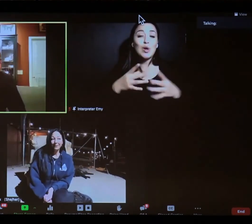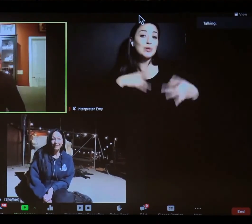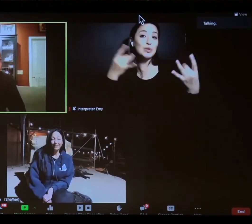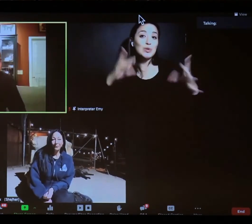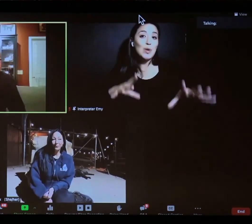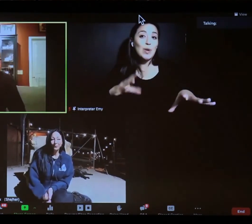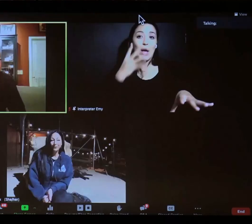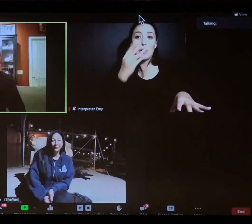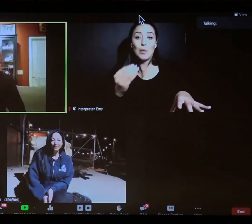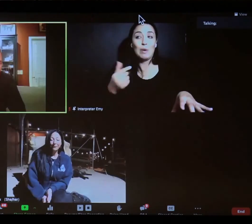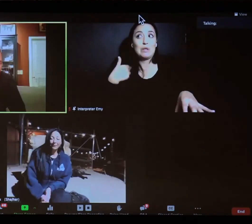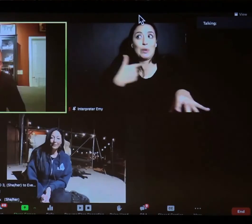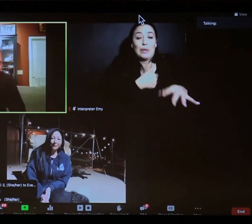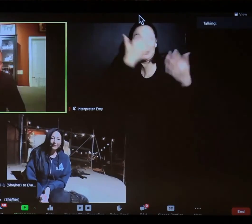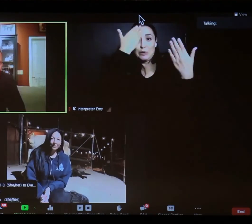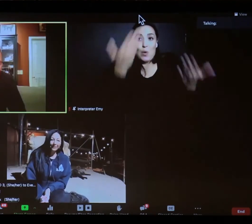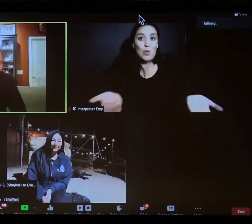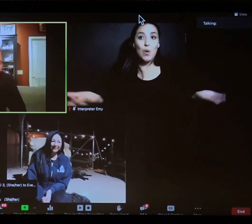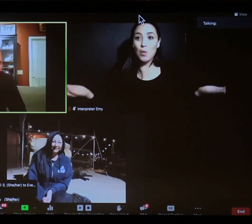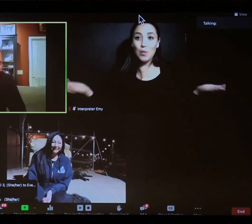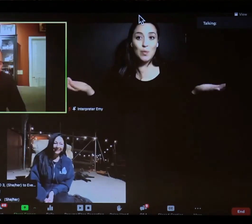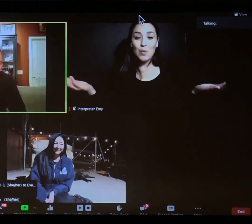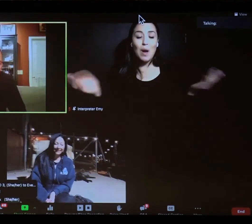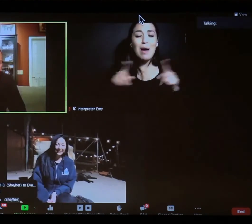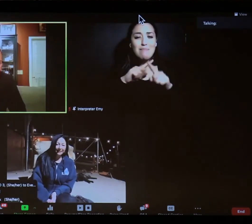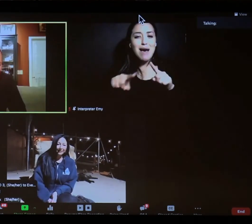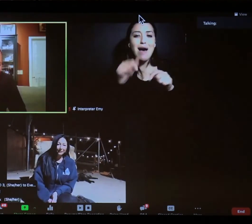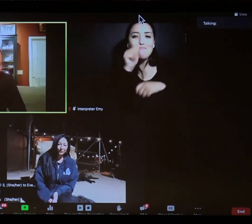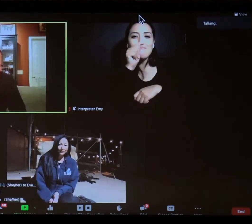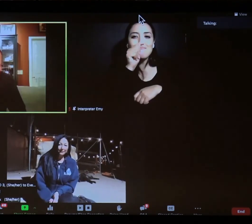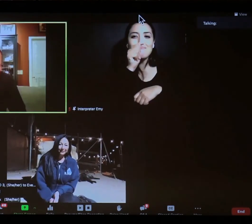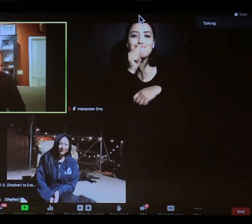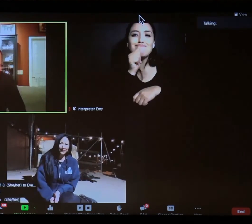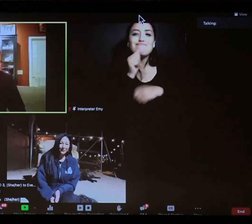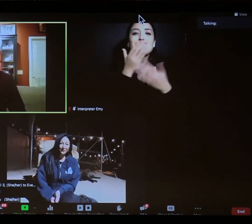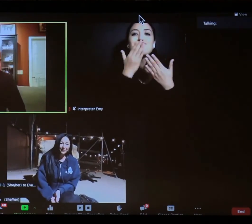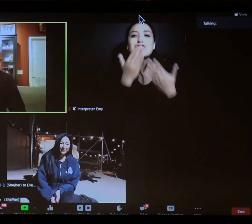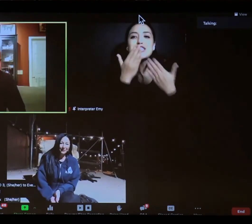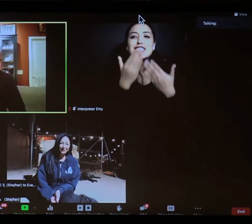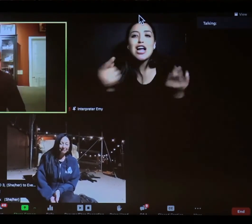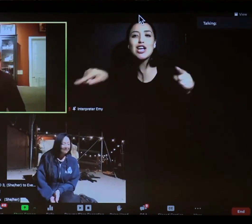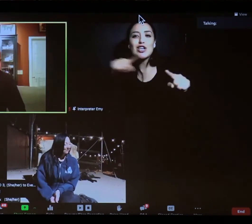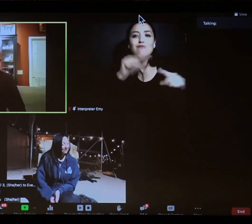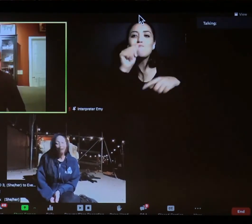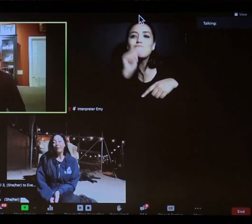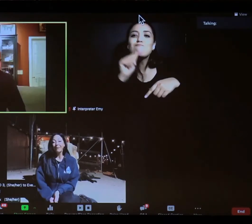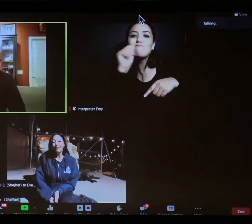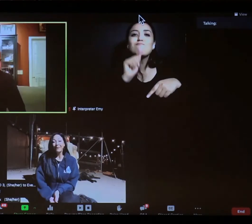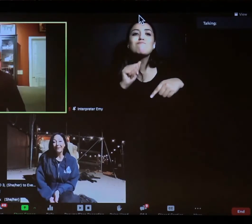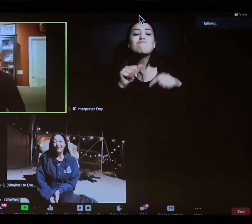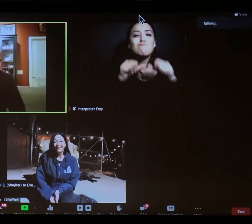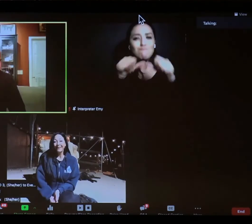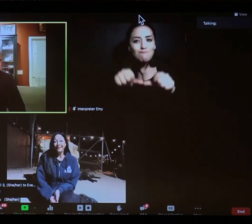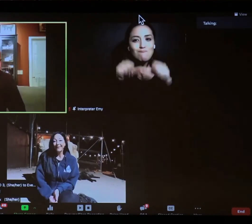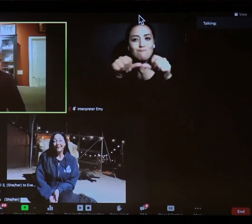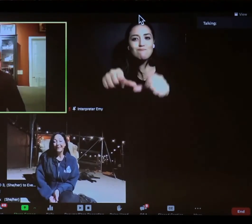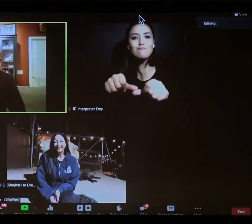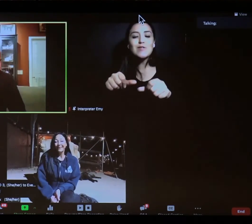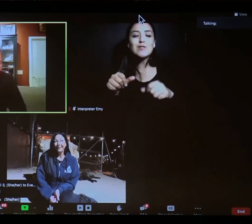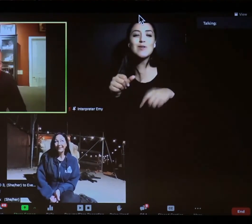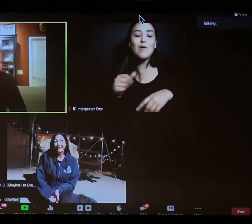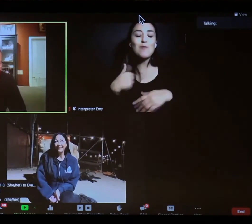really appreciate you guys sticking with us, and we will be back tomorrow. And we appreciate all of you.